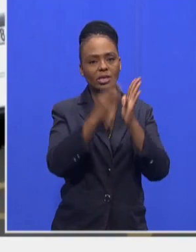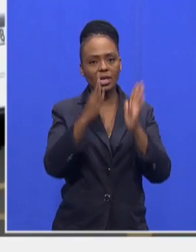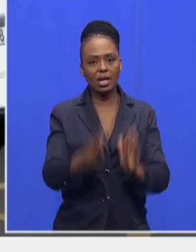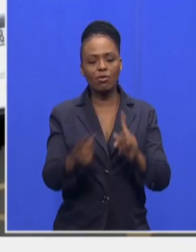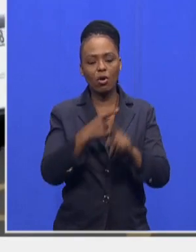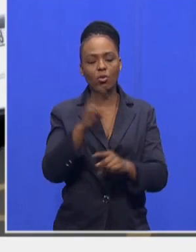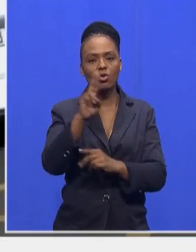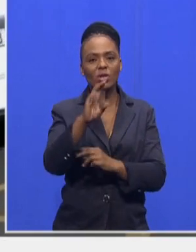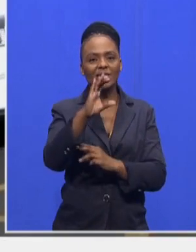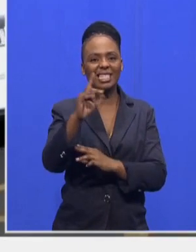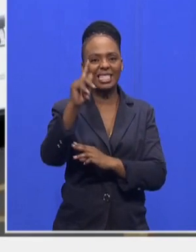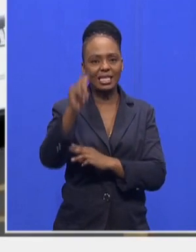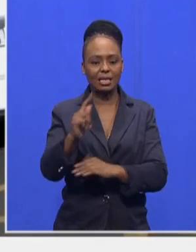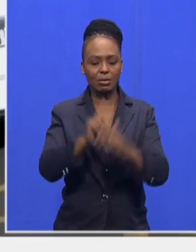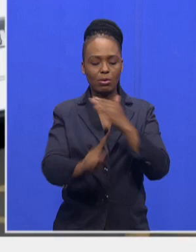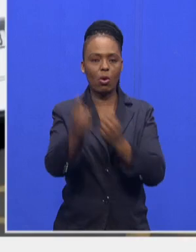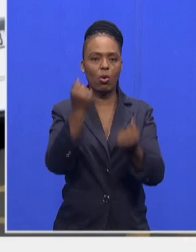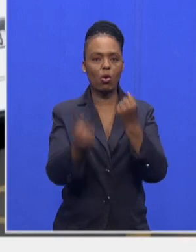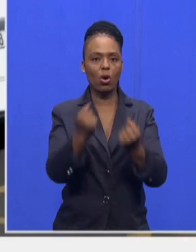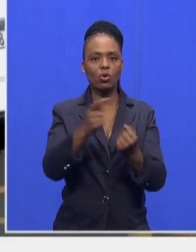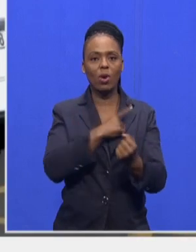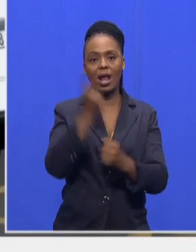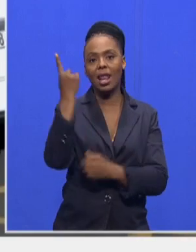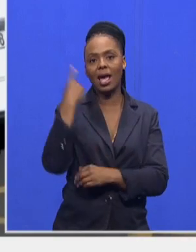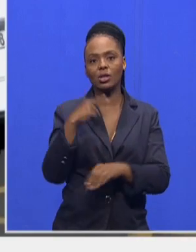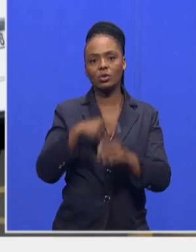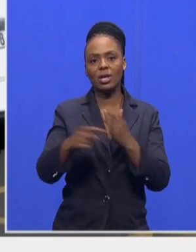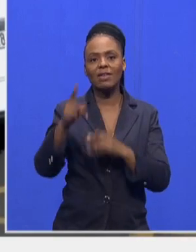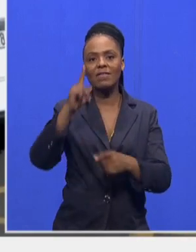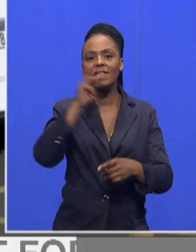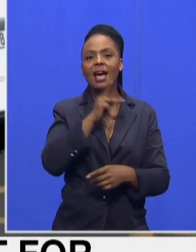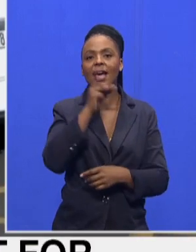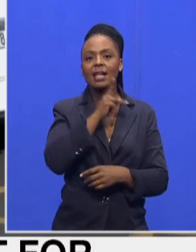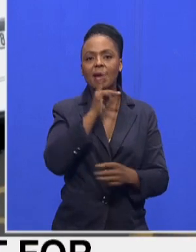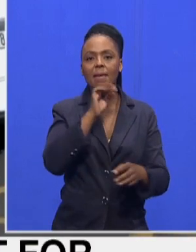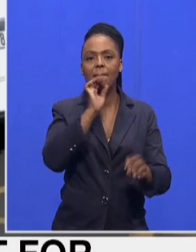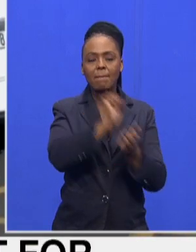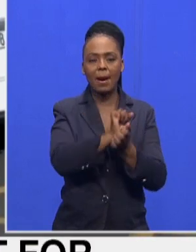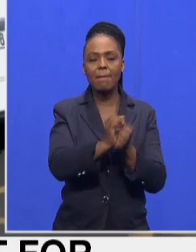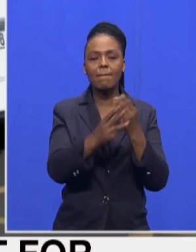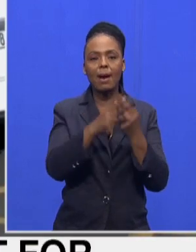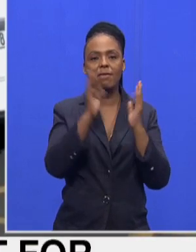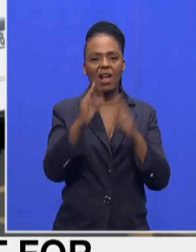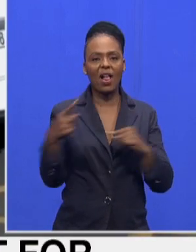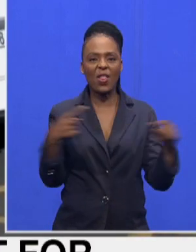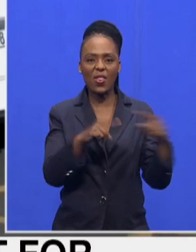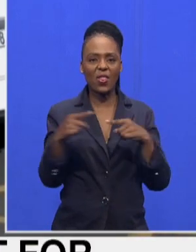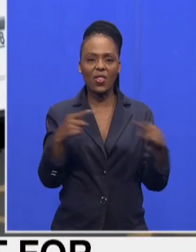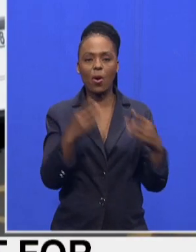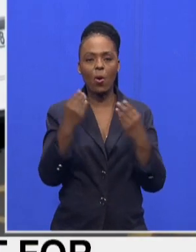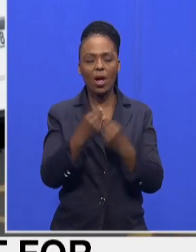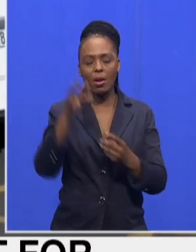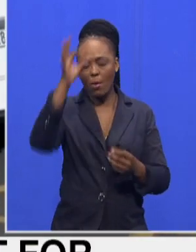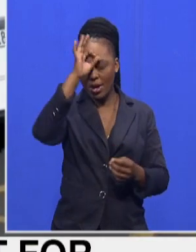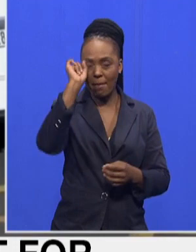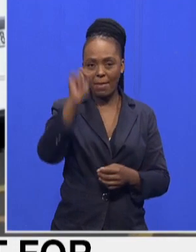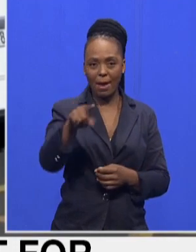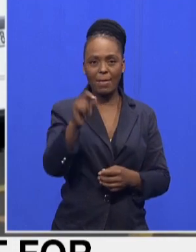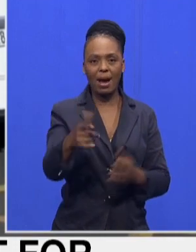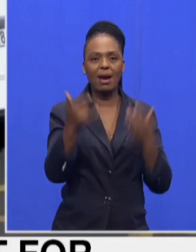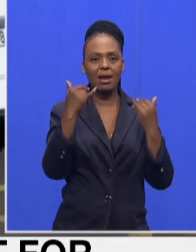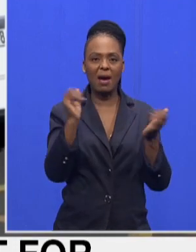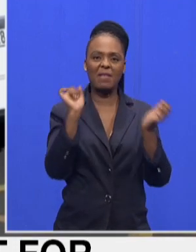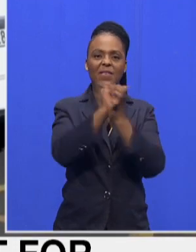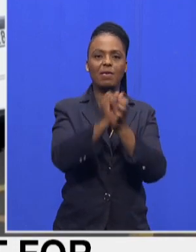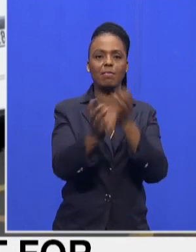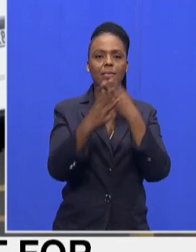today after they were detained on Friday. We understand that there was a standoff and clashes with the police that has led to these students to be arrested.